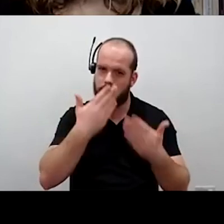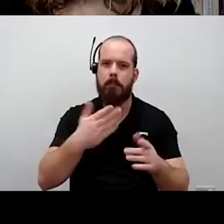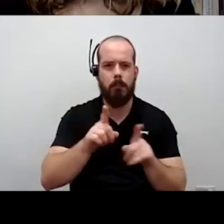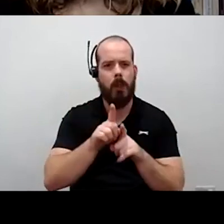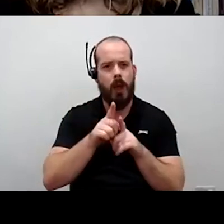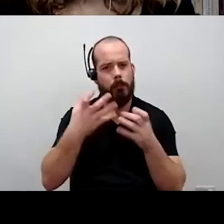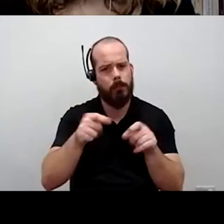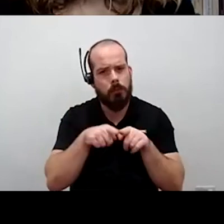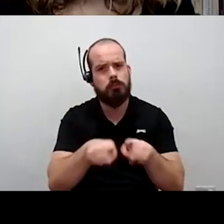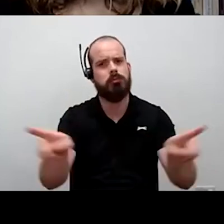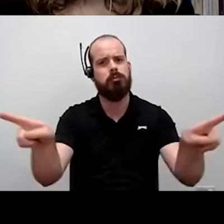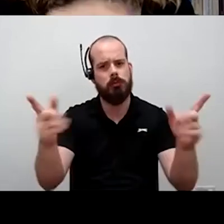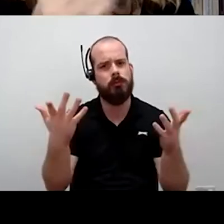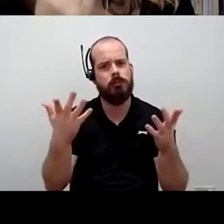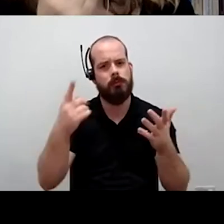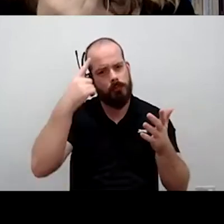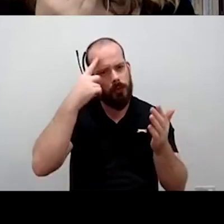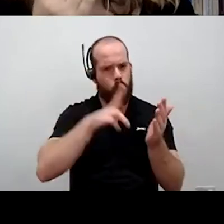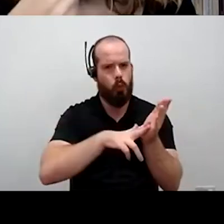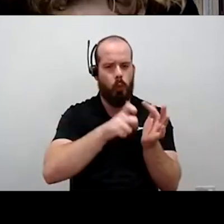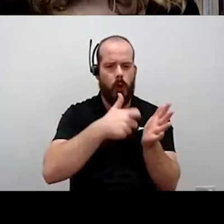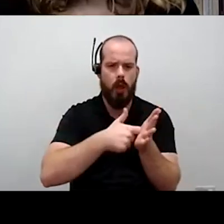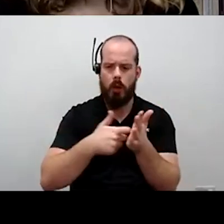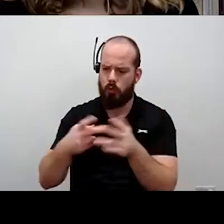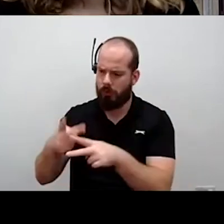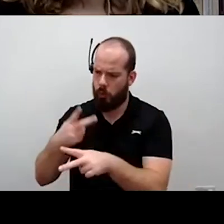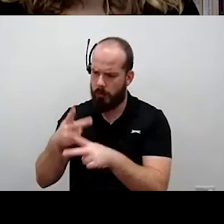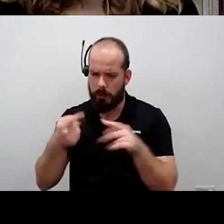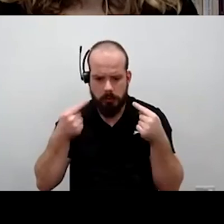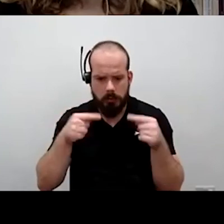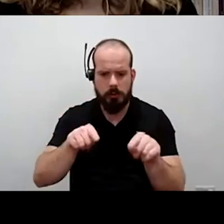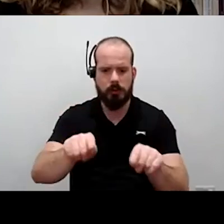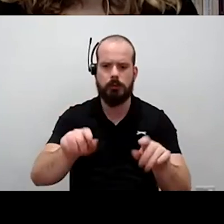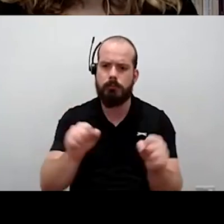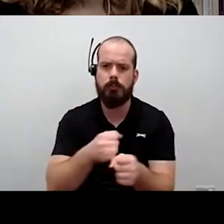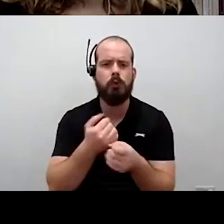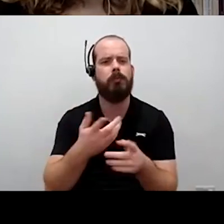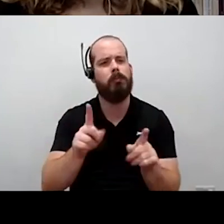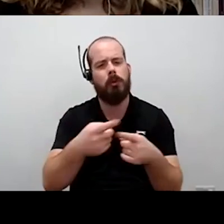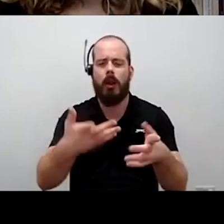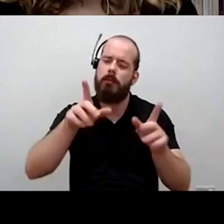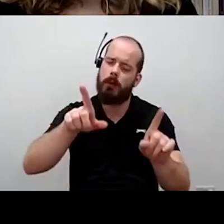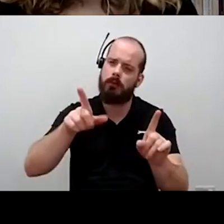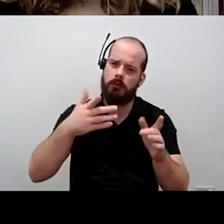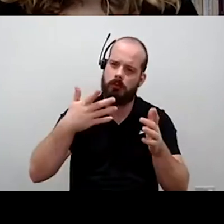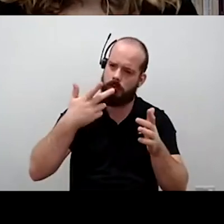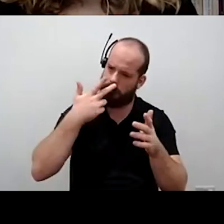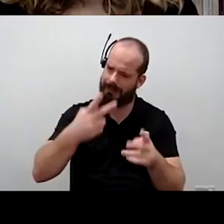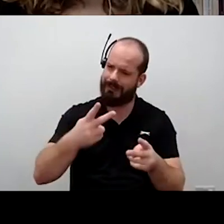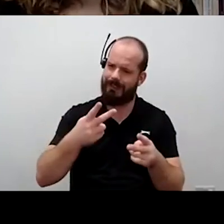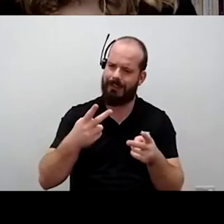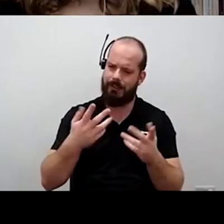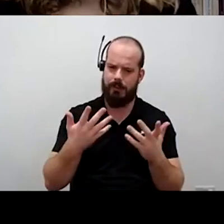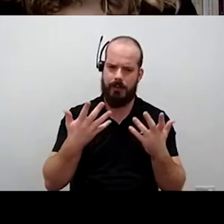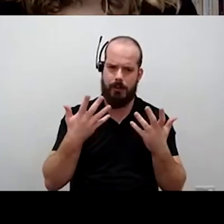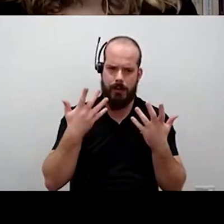theorizing that nuclear and renewables don't fit for various operational reasons to do with the inflexibility of nuclear, the large unit size and so on. They're not a good complement